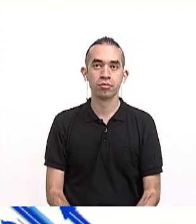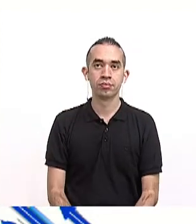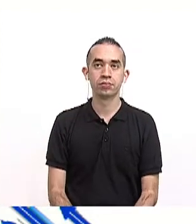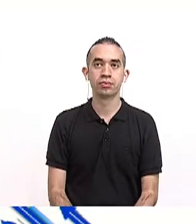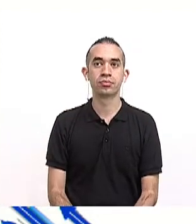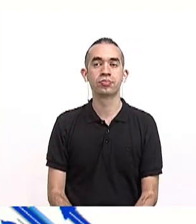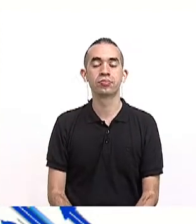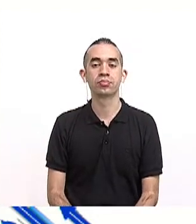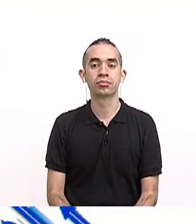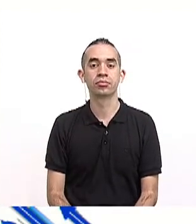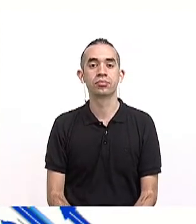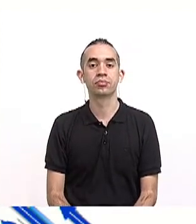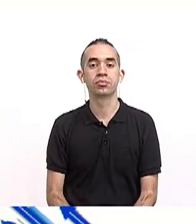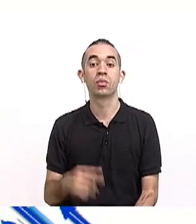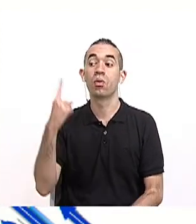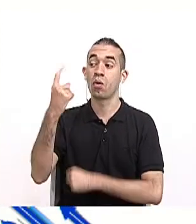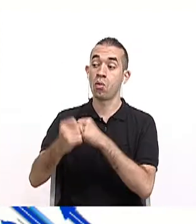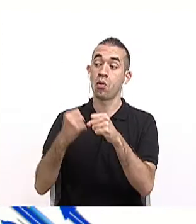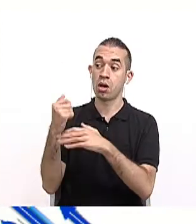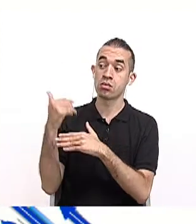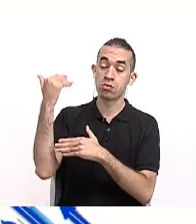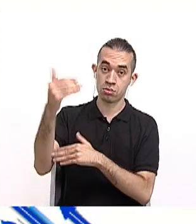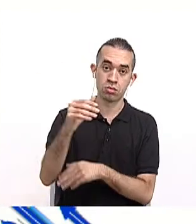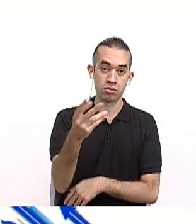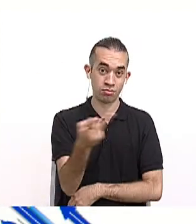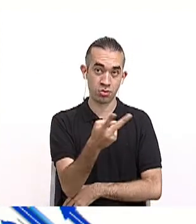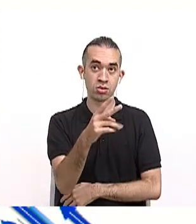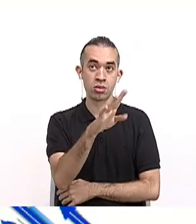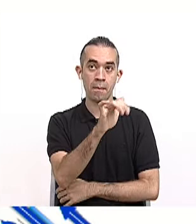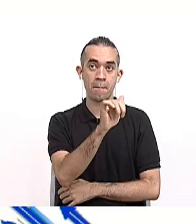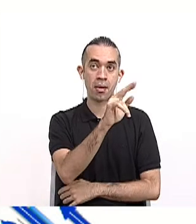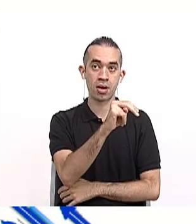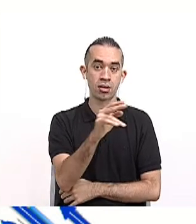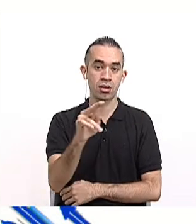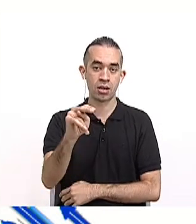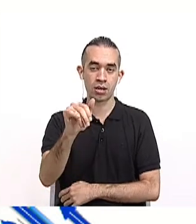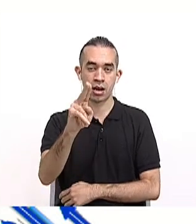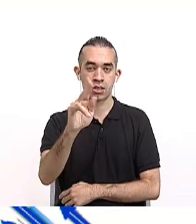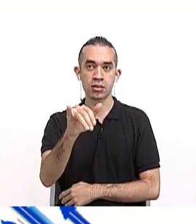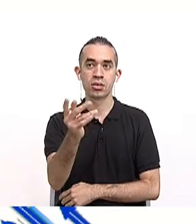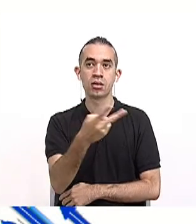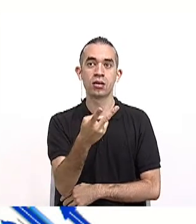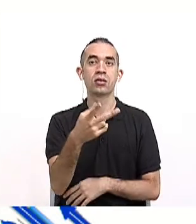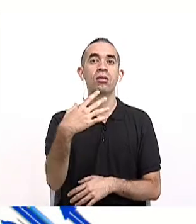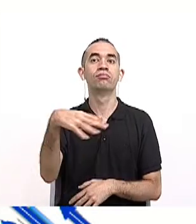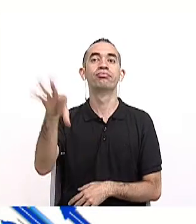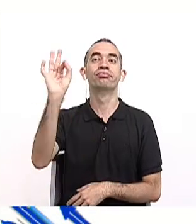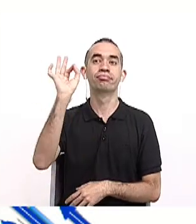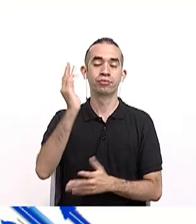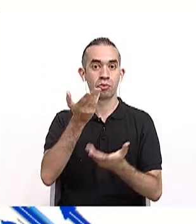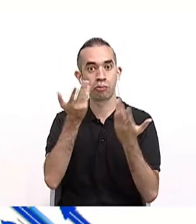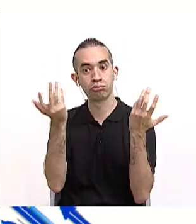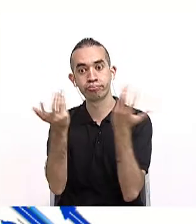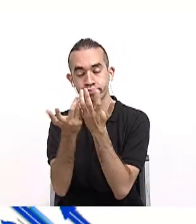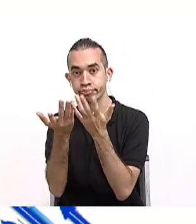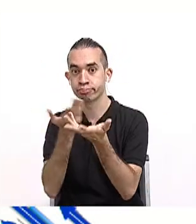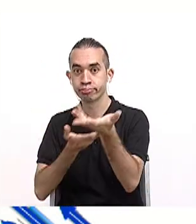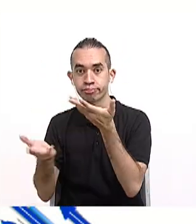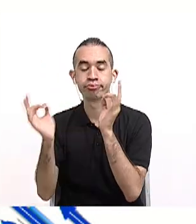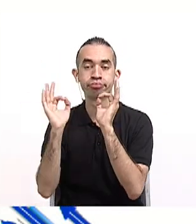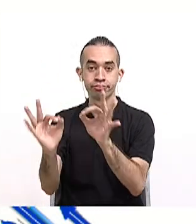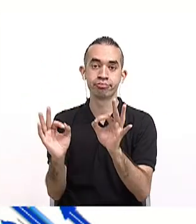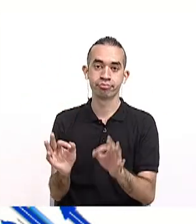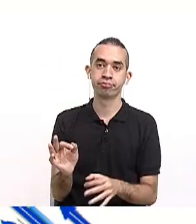a year, Brian and Nancy found a more than deserving person to be the organization's second